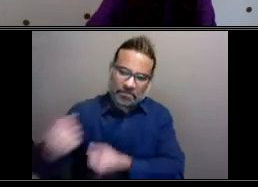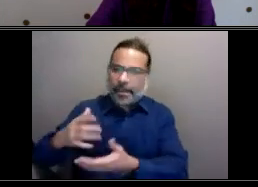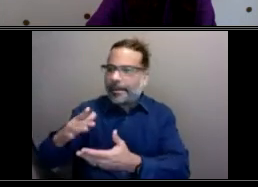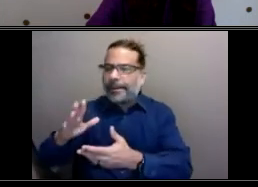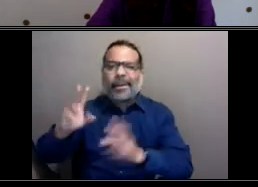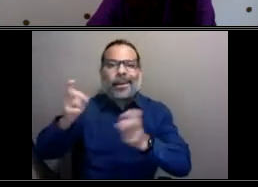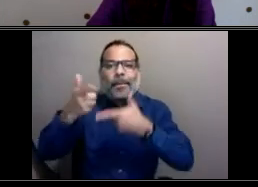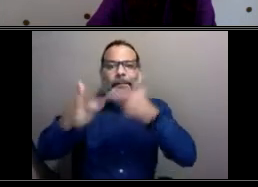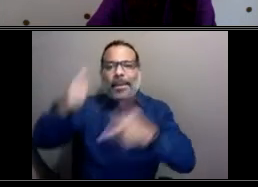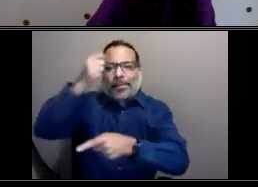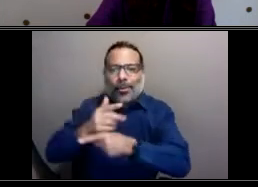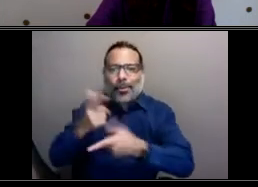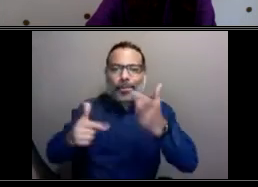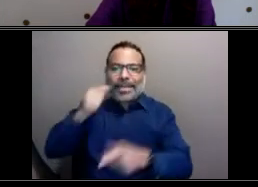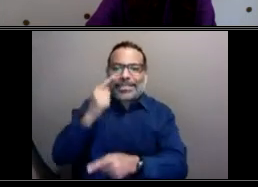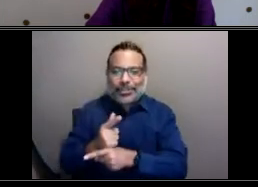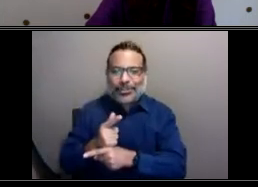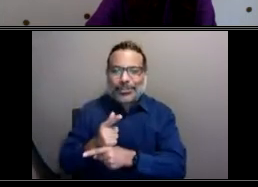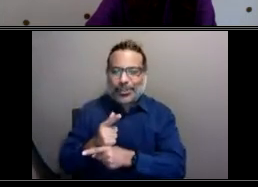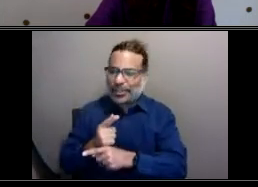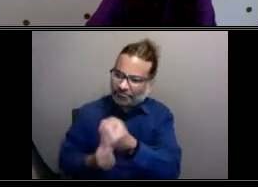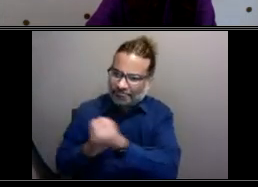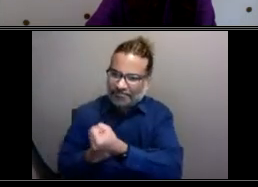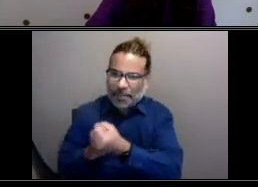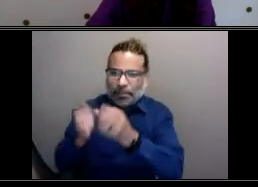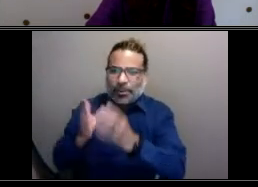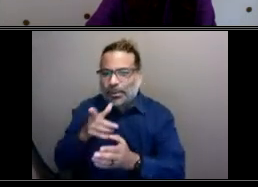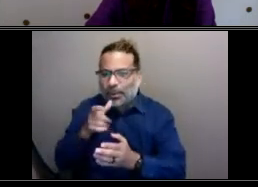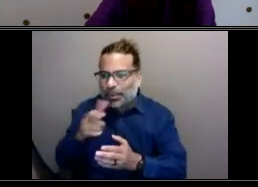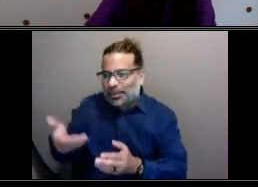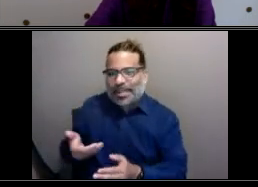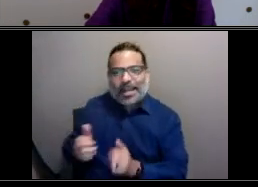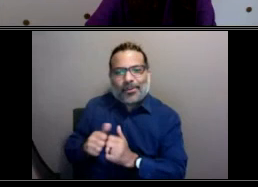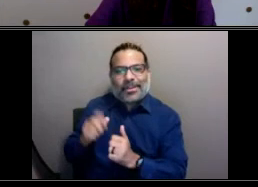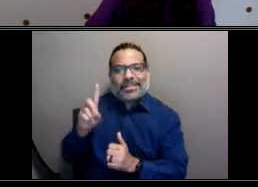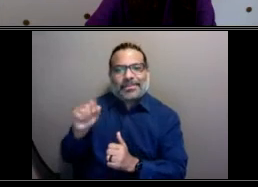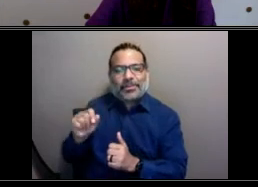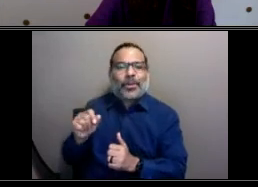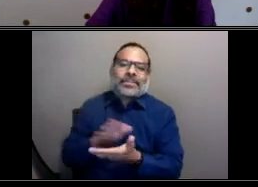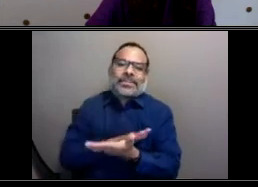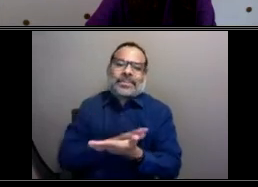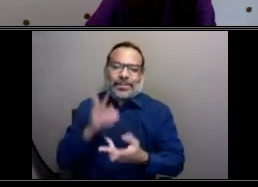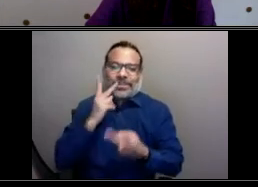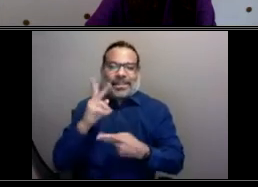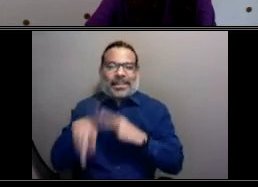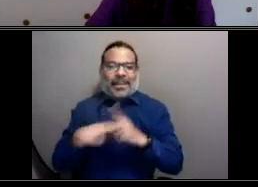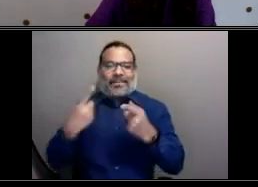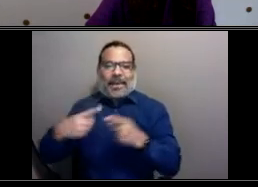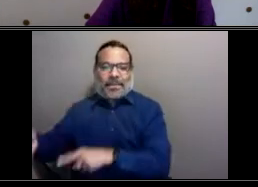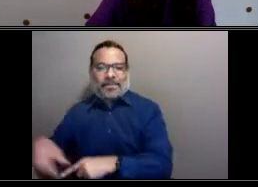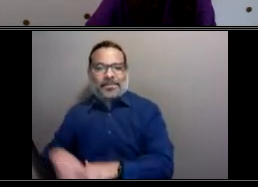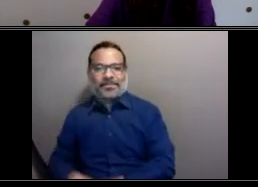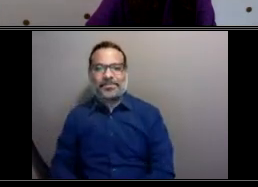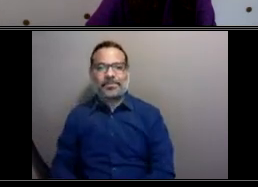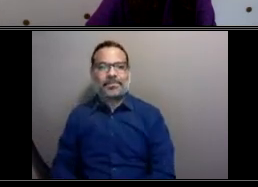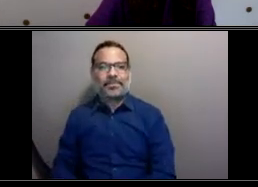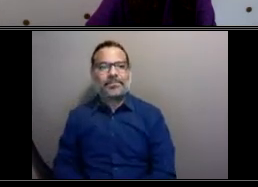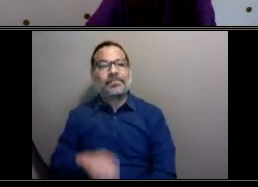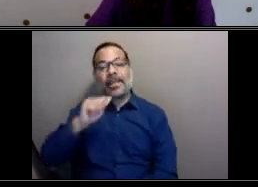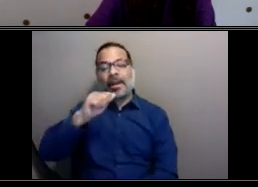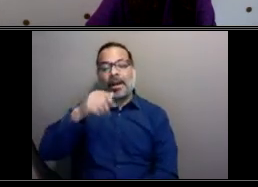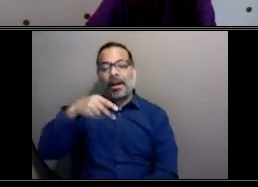inclusion champion. And it's just a beautiful thing to see people able to show that side at work. You know, I agree 100%.